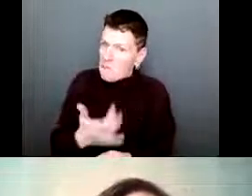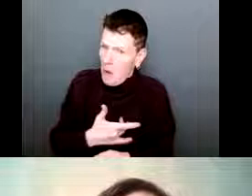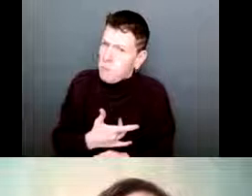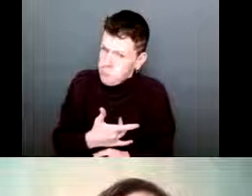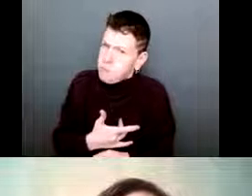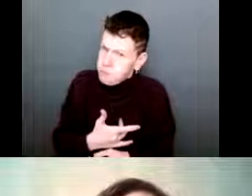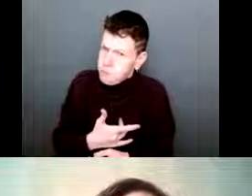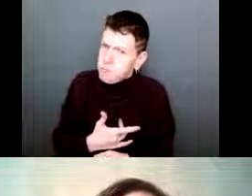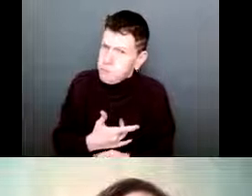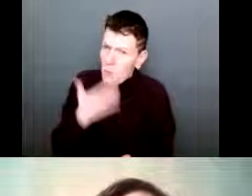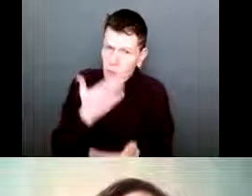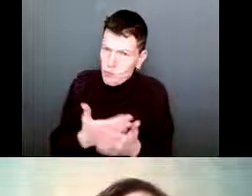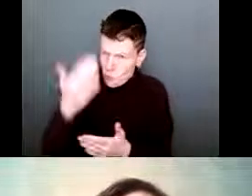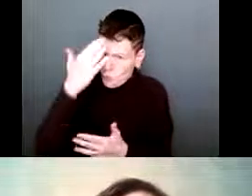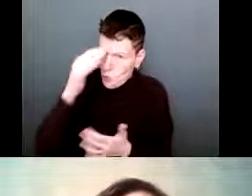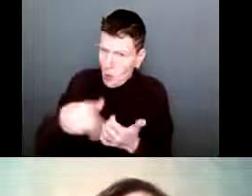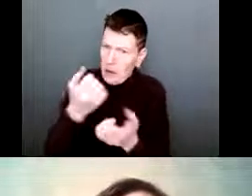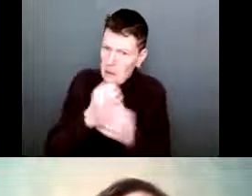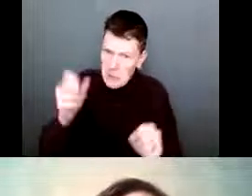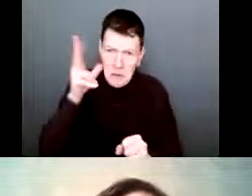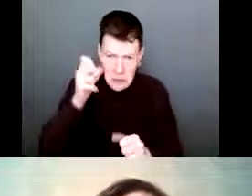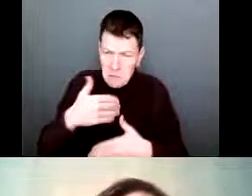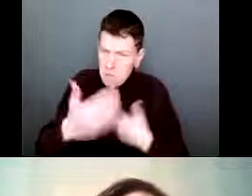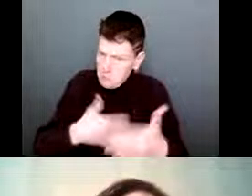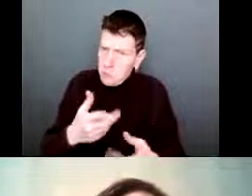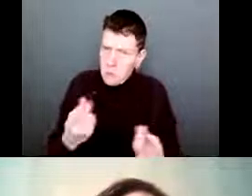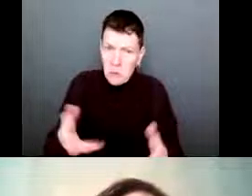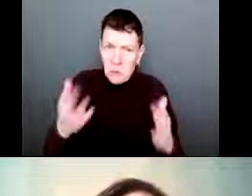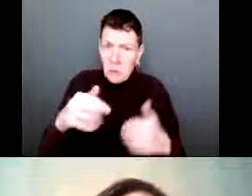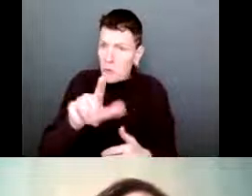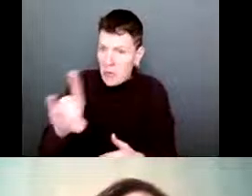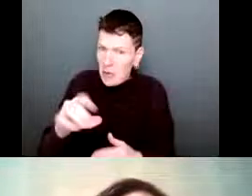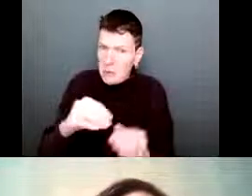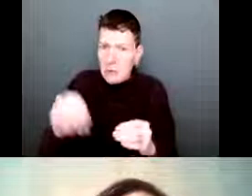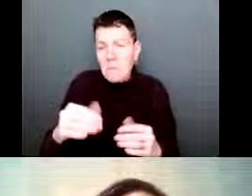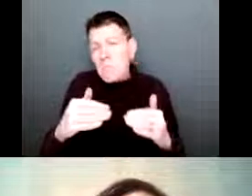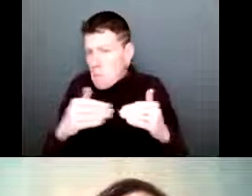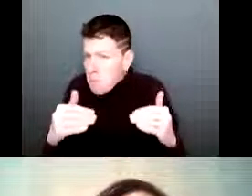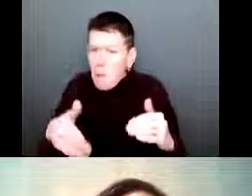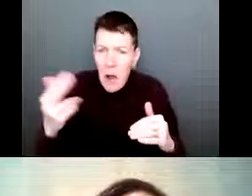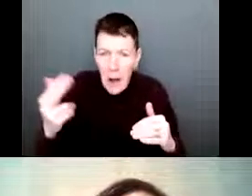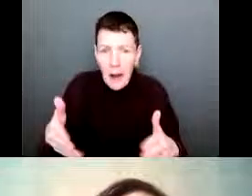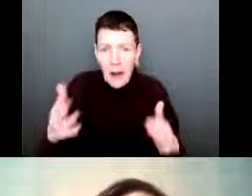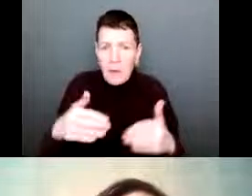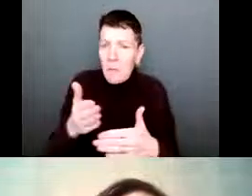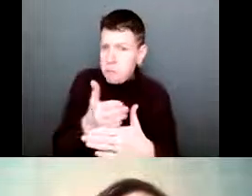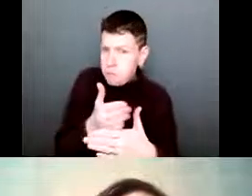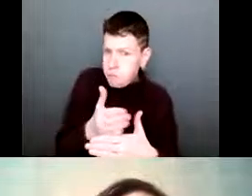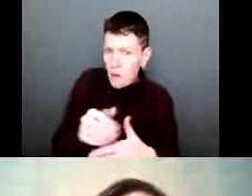as being very high. Another 28% say high level. Average